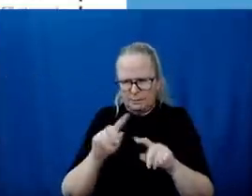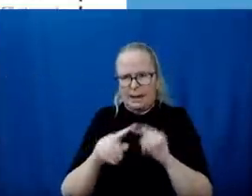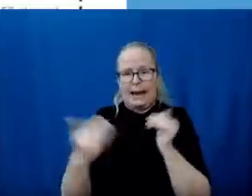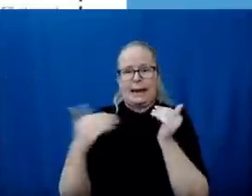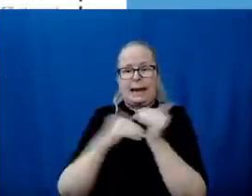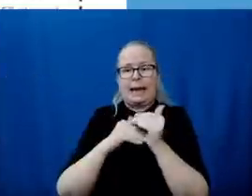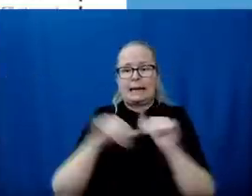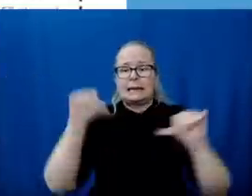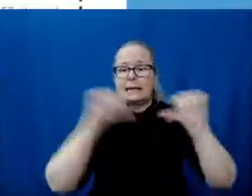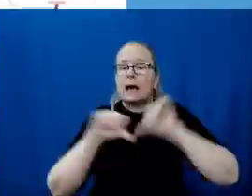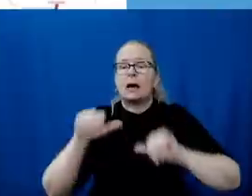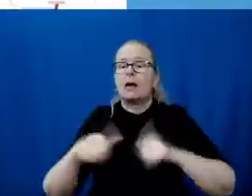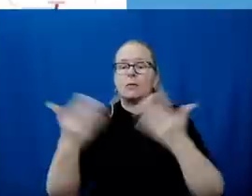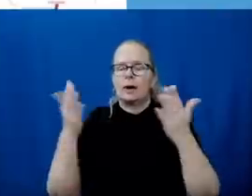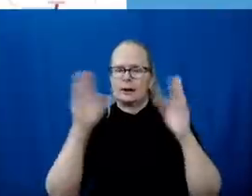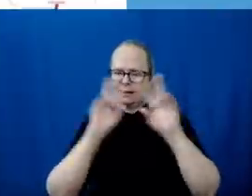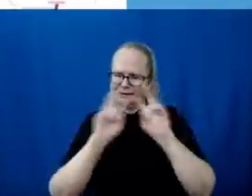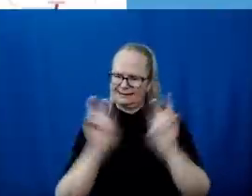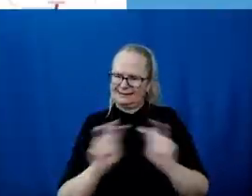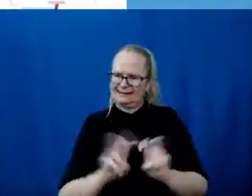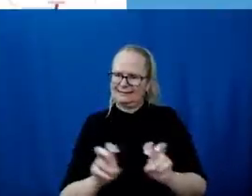please.